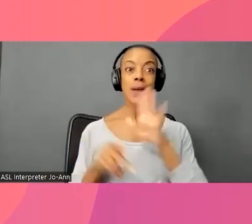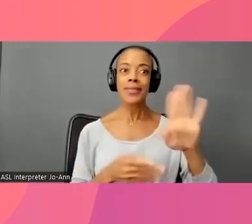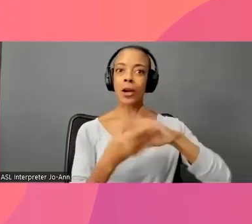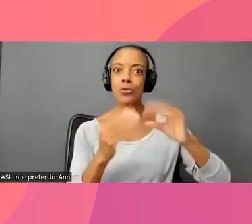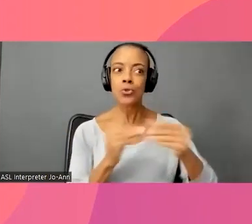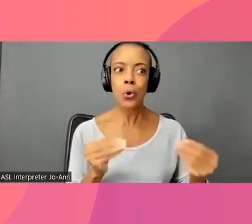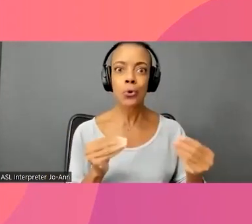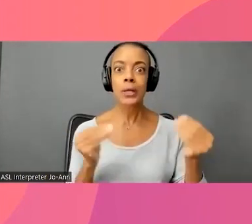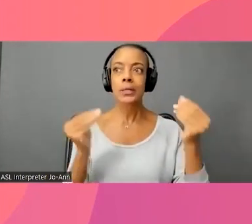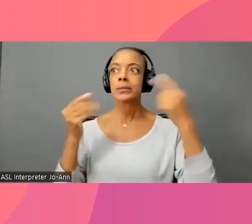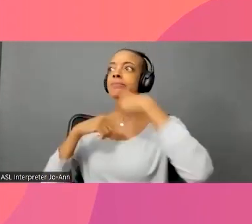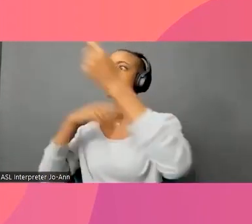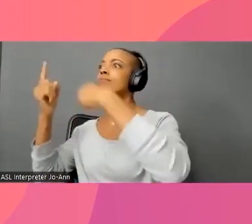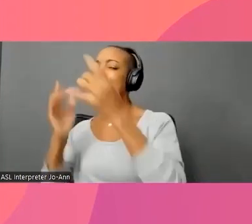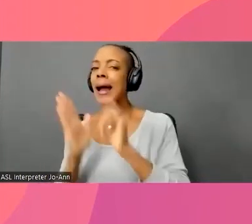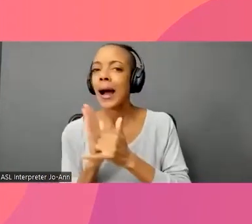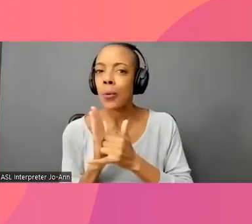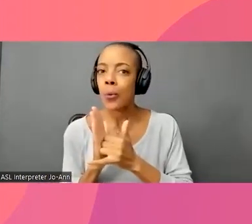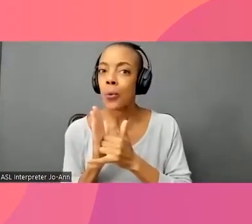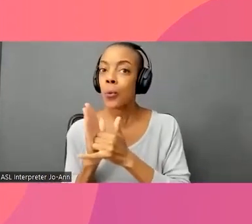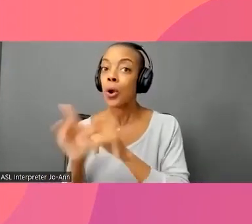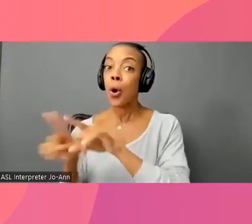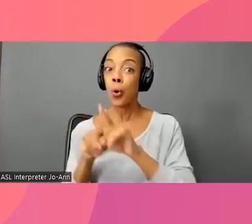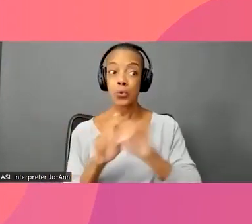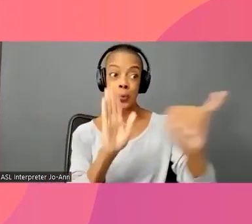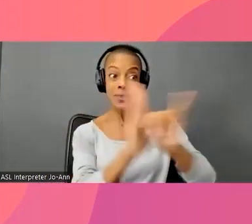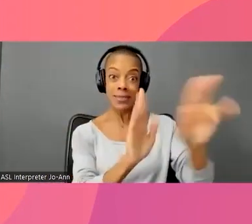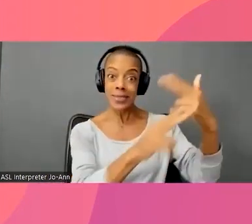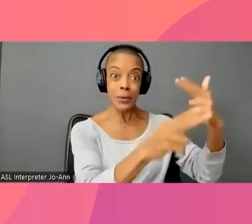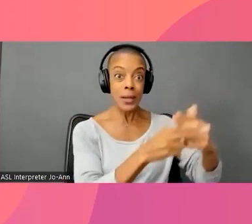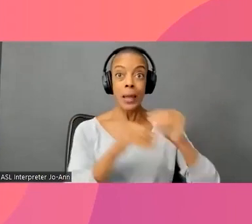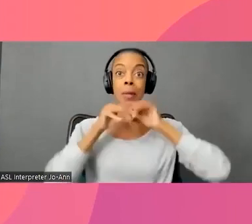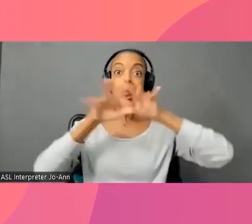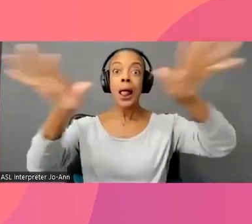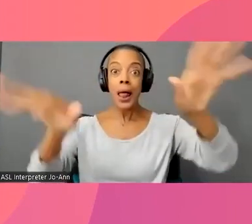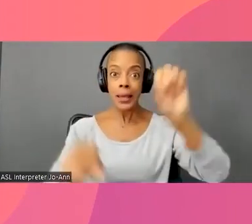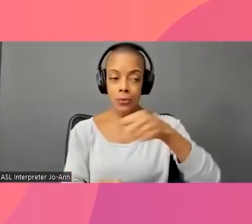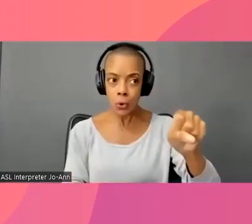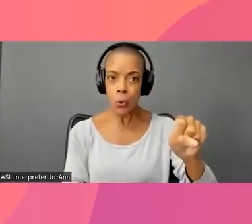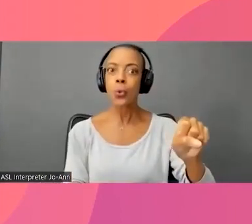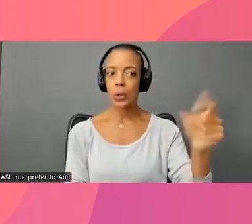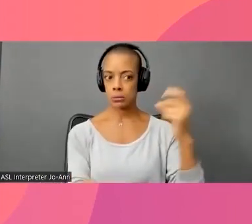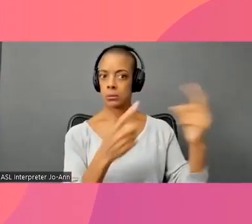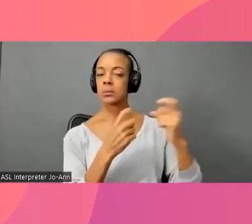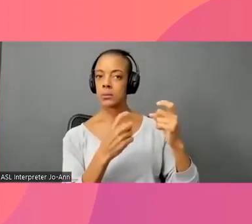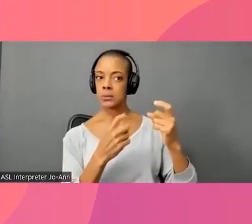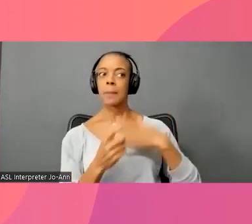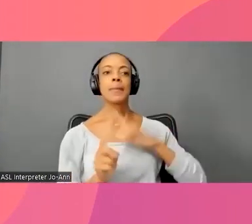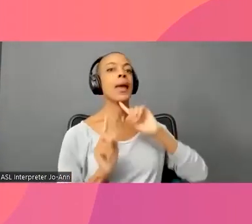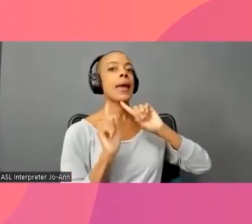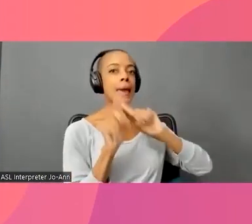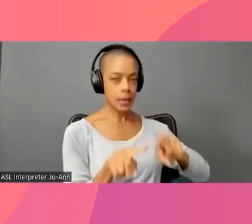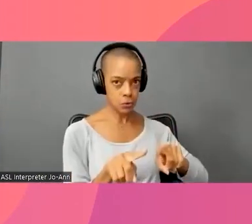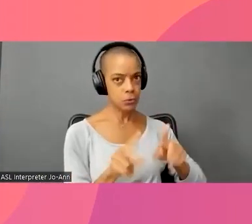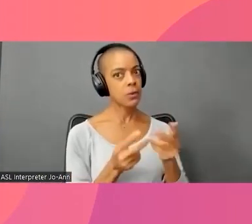them, and whether they were going to be identified in the process. Answering these questions was really important because,